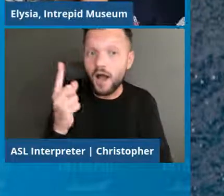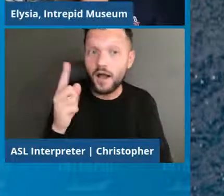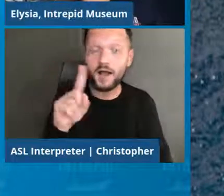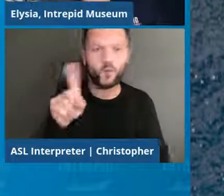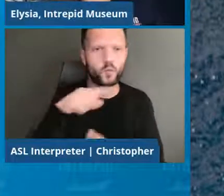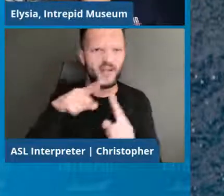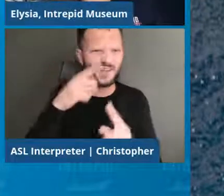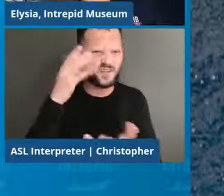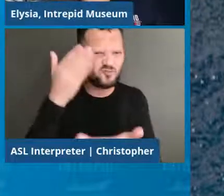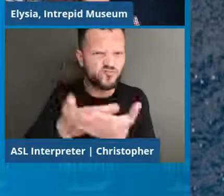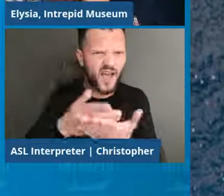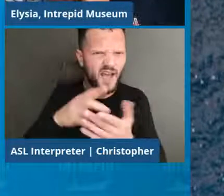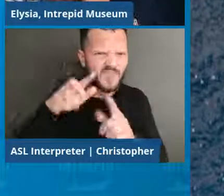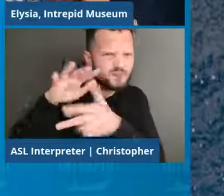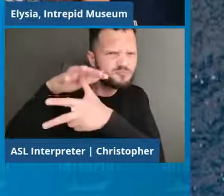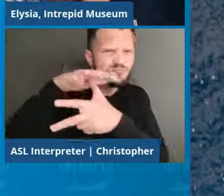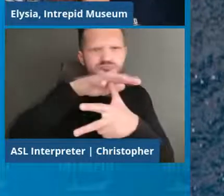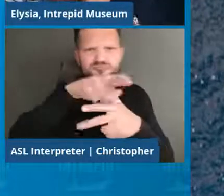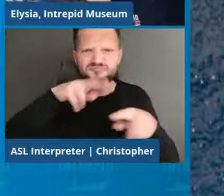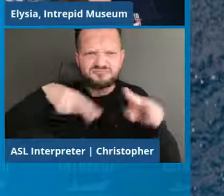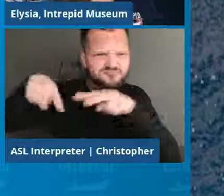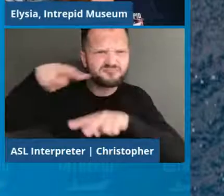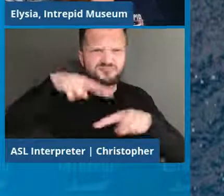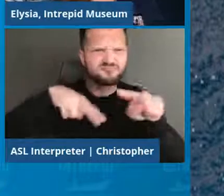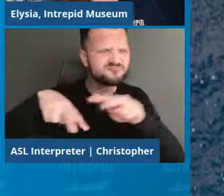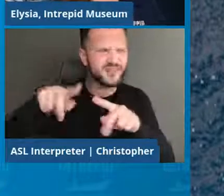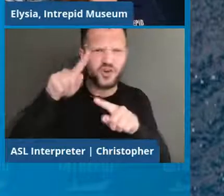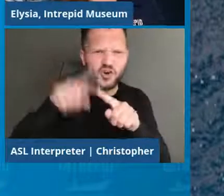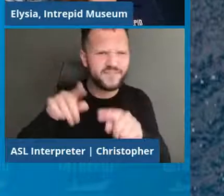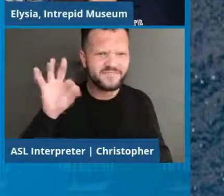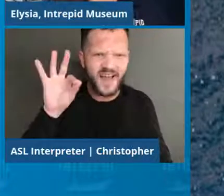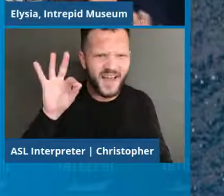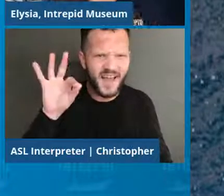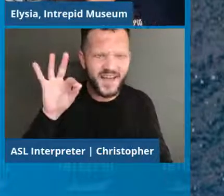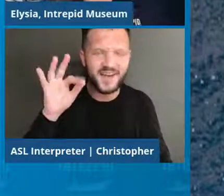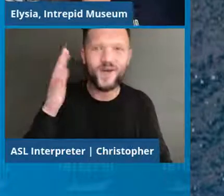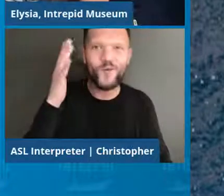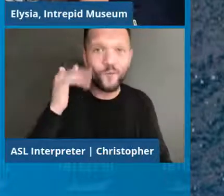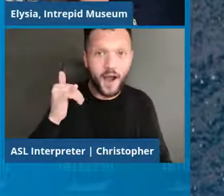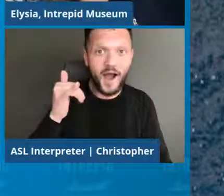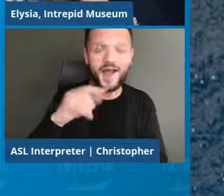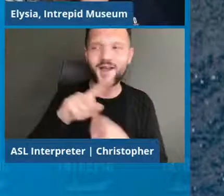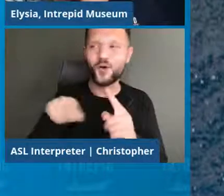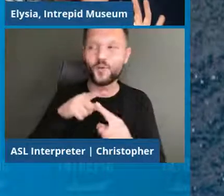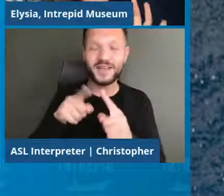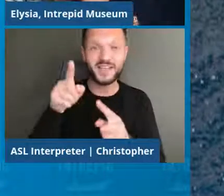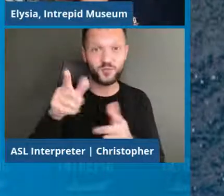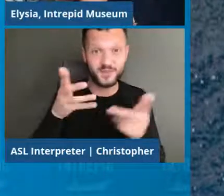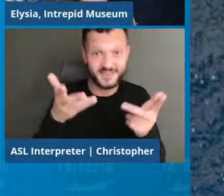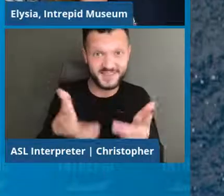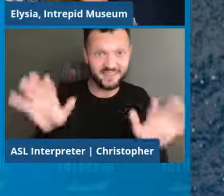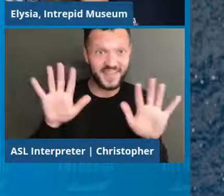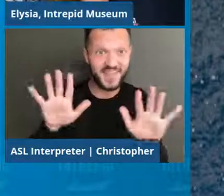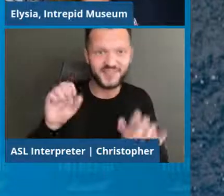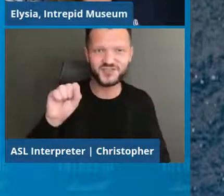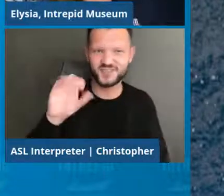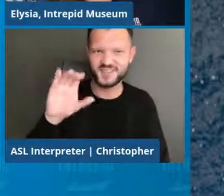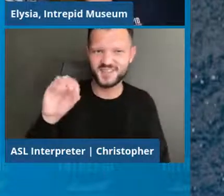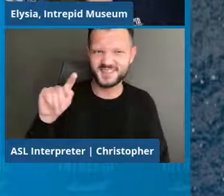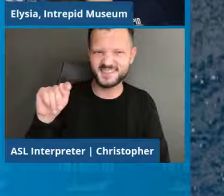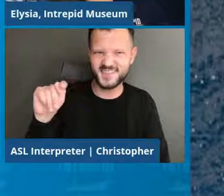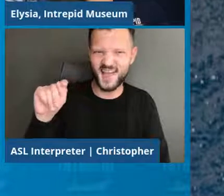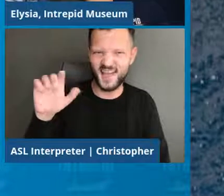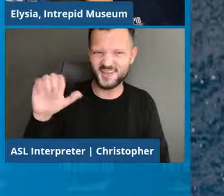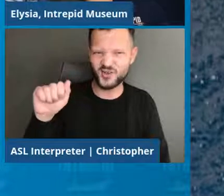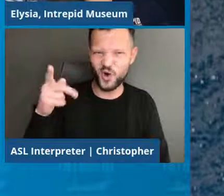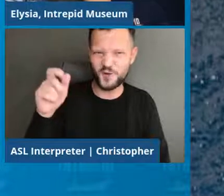they couldn't find him. And that's because while he was wrapping up his mission, Scott Carpenter had gotten a little distracted by one of